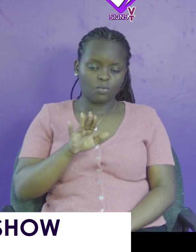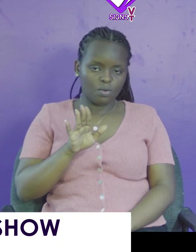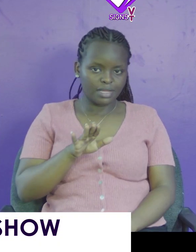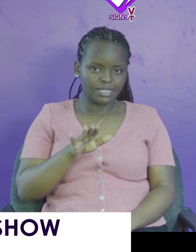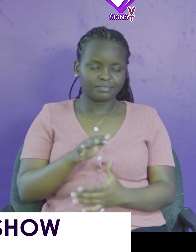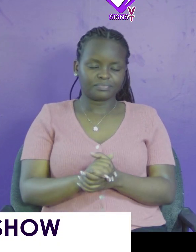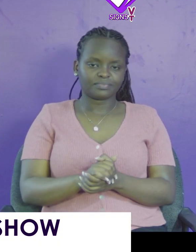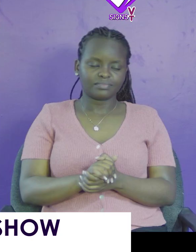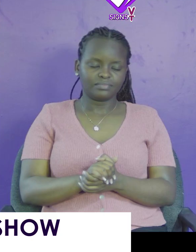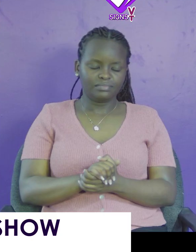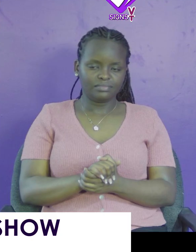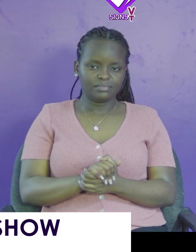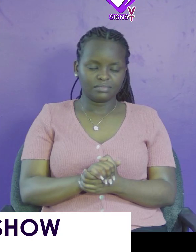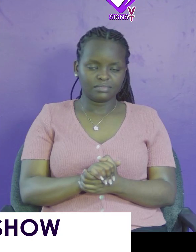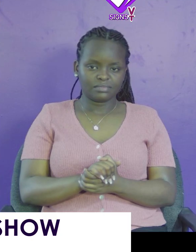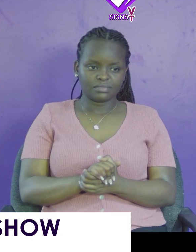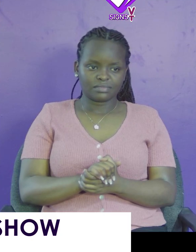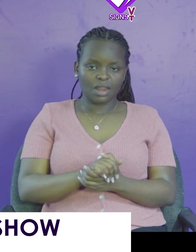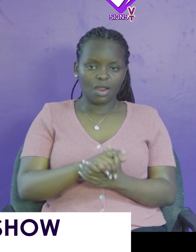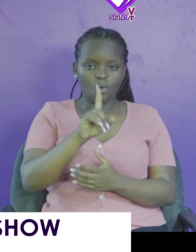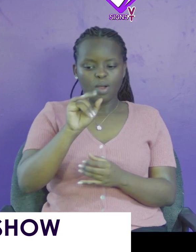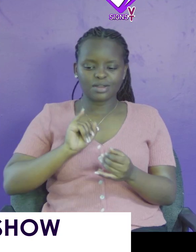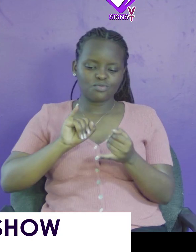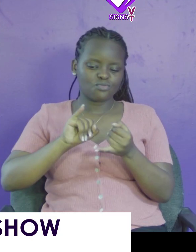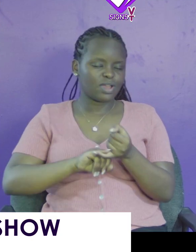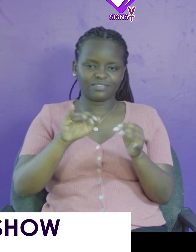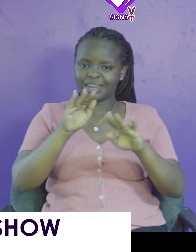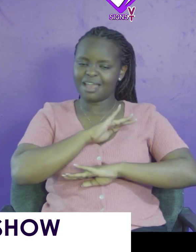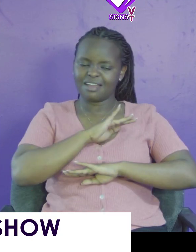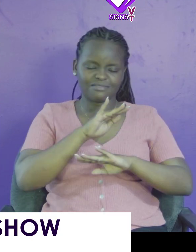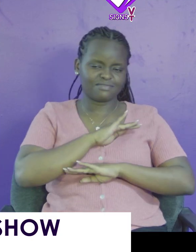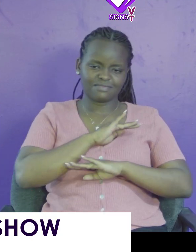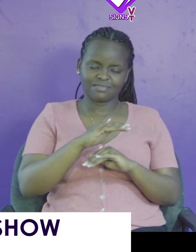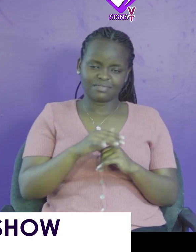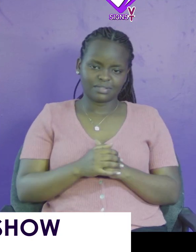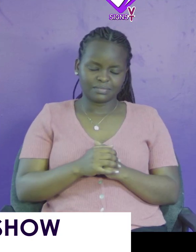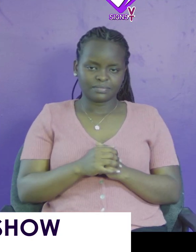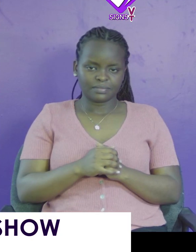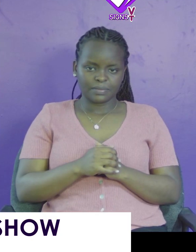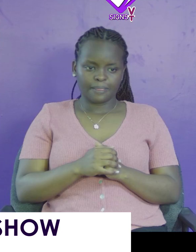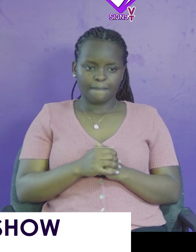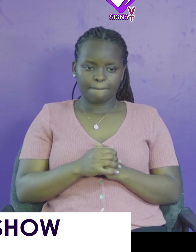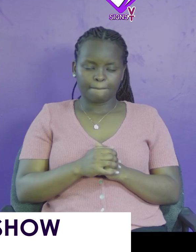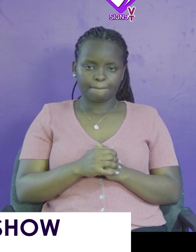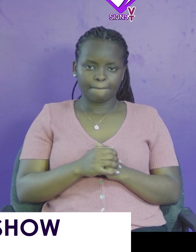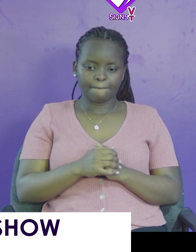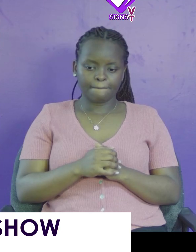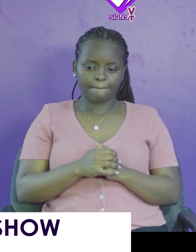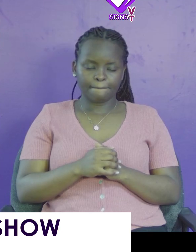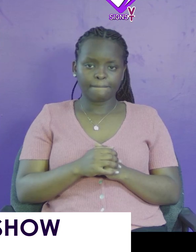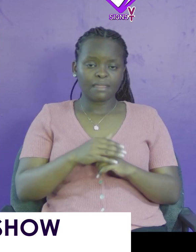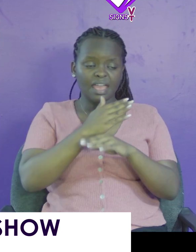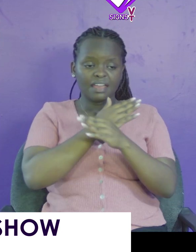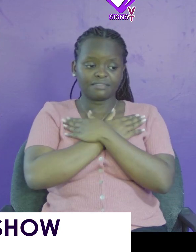Listen, one wife is enough for you. Actually, one man who had a very good friend of mine, he